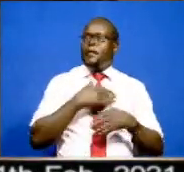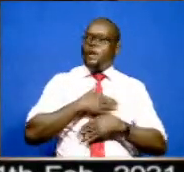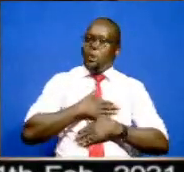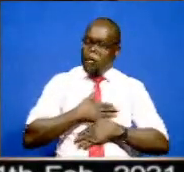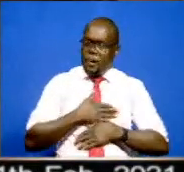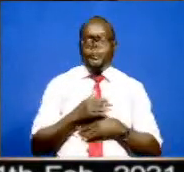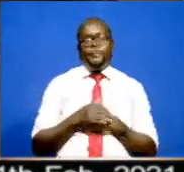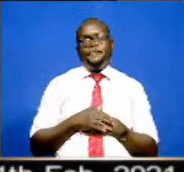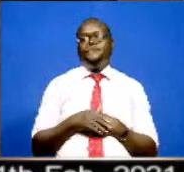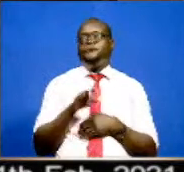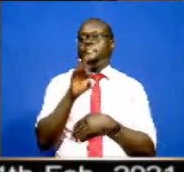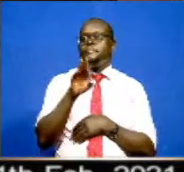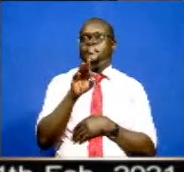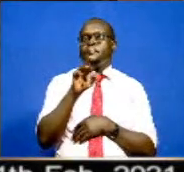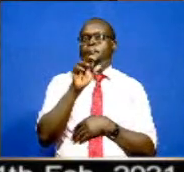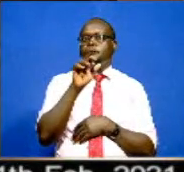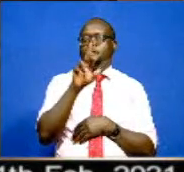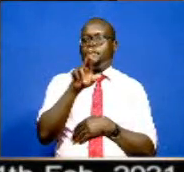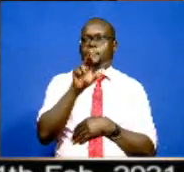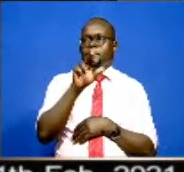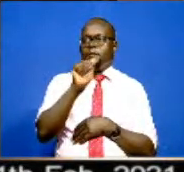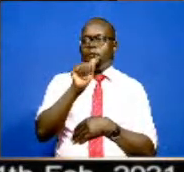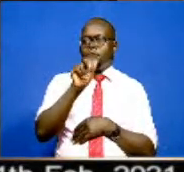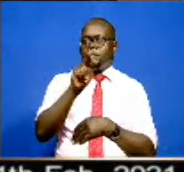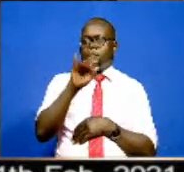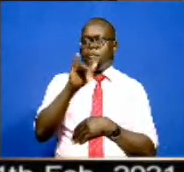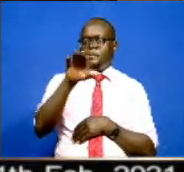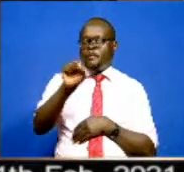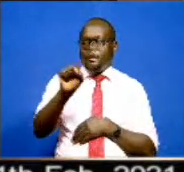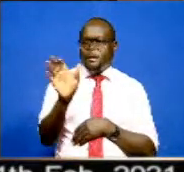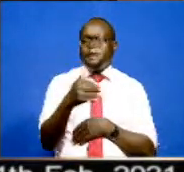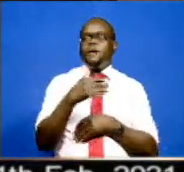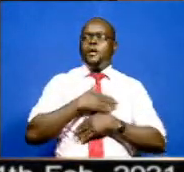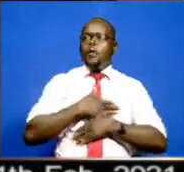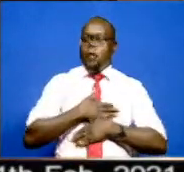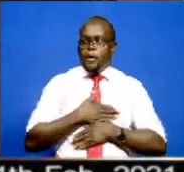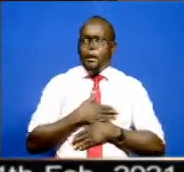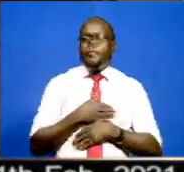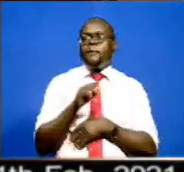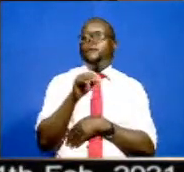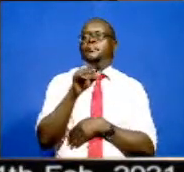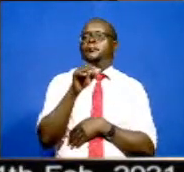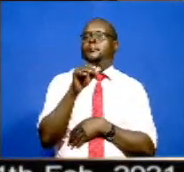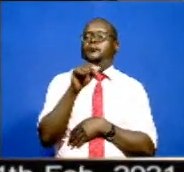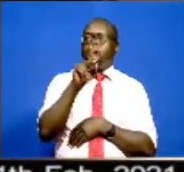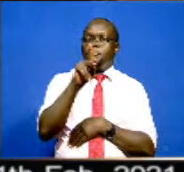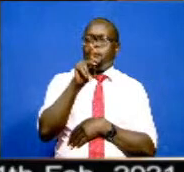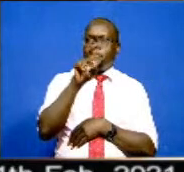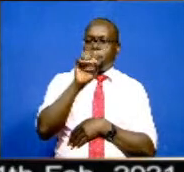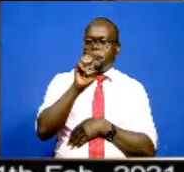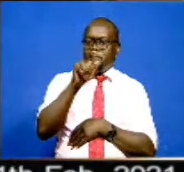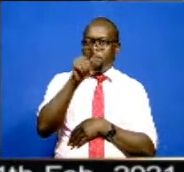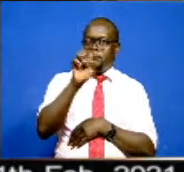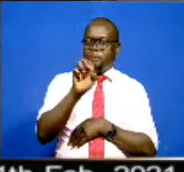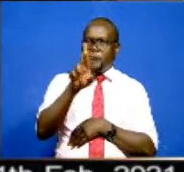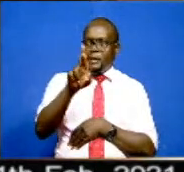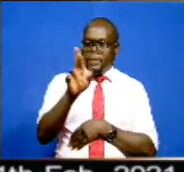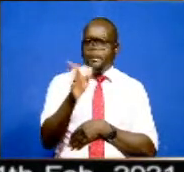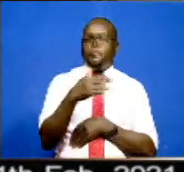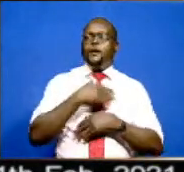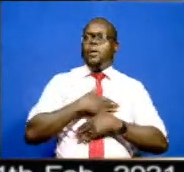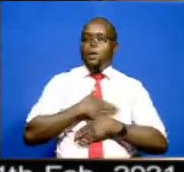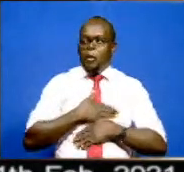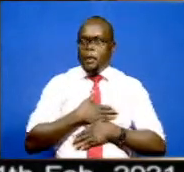The Honorable Francis Kuria Kimani, MP. The Honorable Alfred Kipto Keter, MP. The